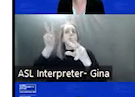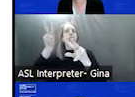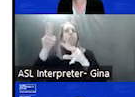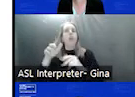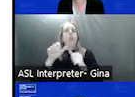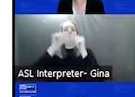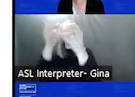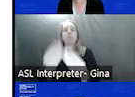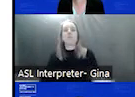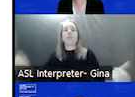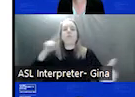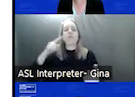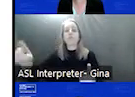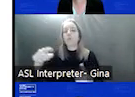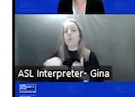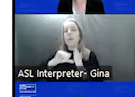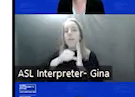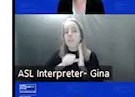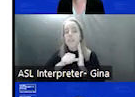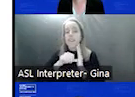emphasizing micromobility in the plans.